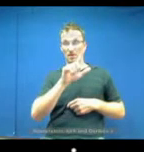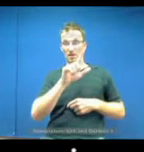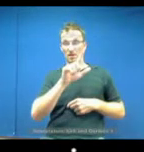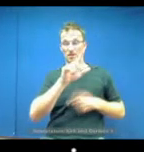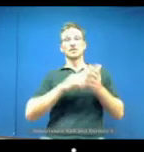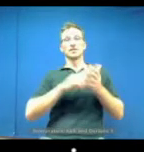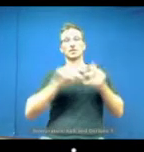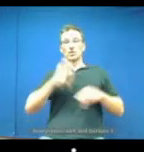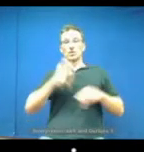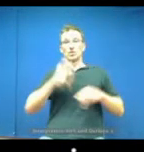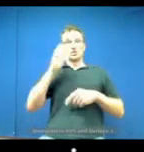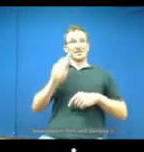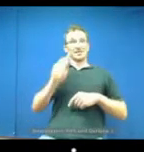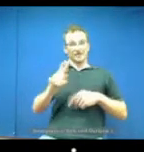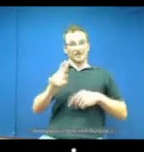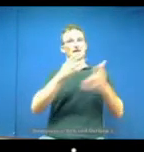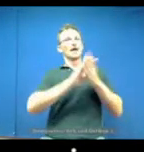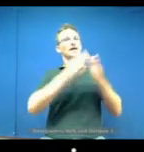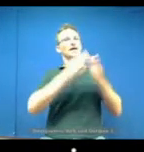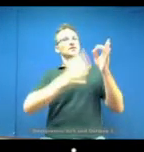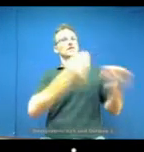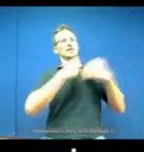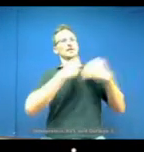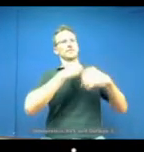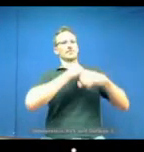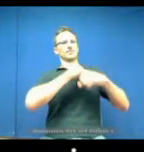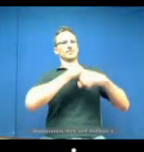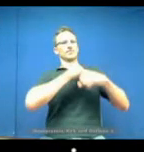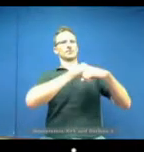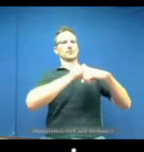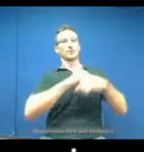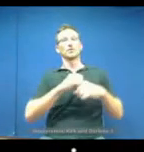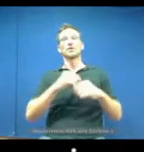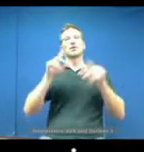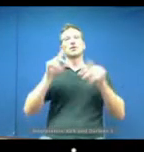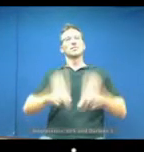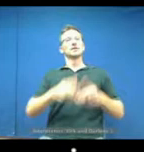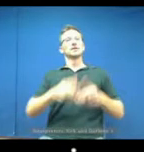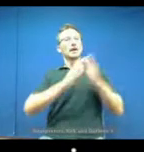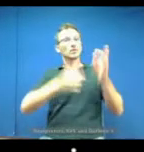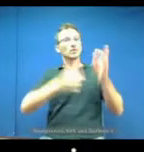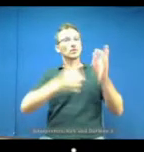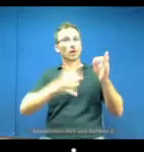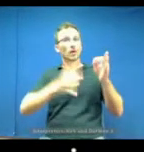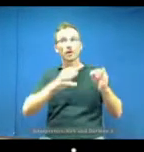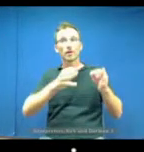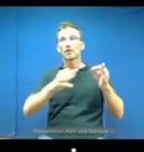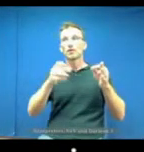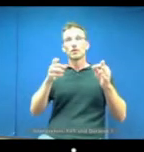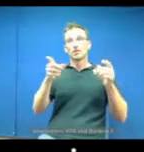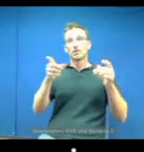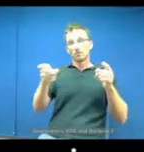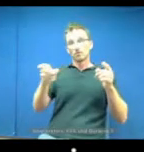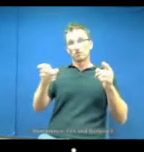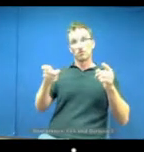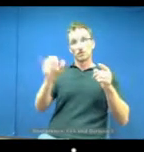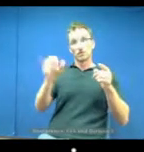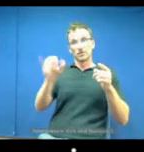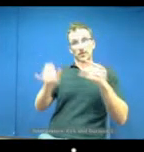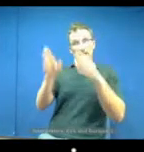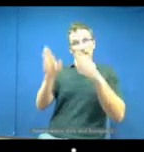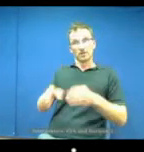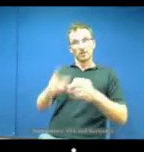You're not asking, the person is not asking the court to send the person to jail, or the respondent to